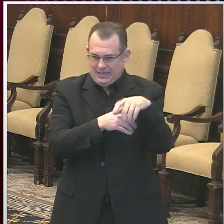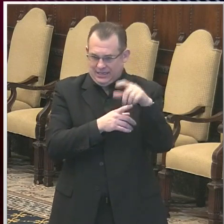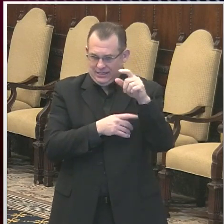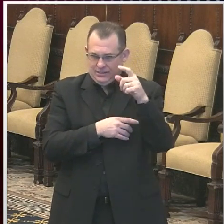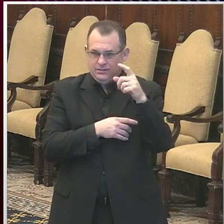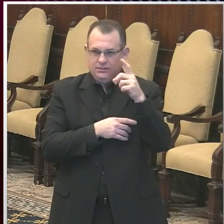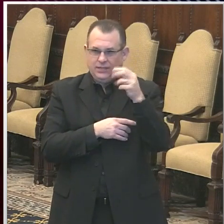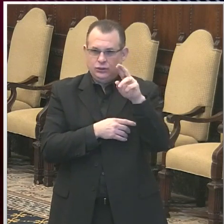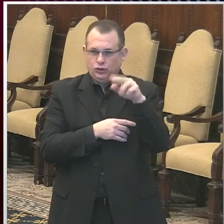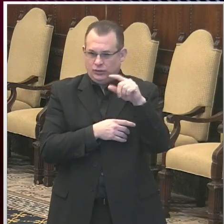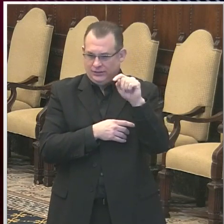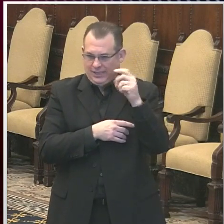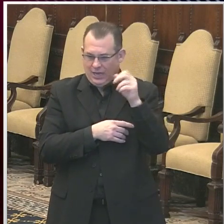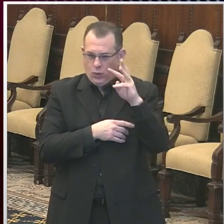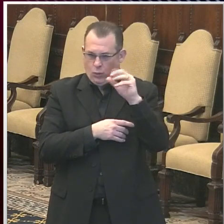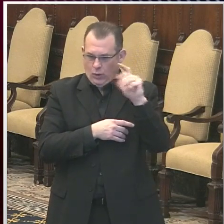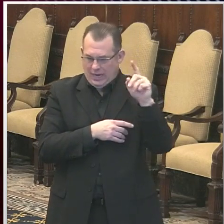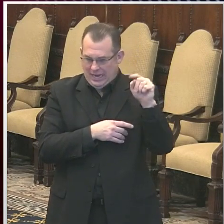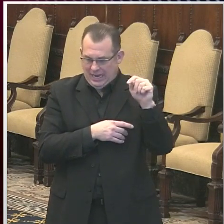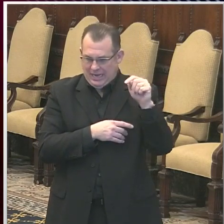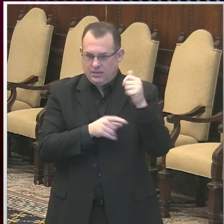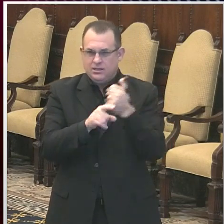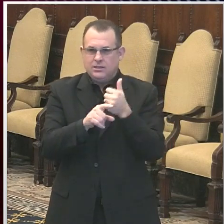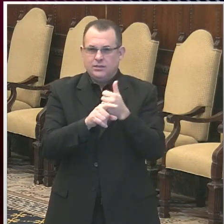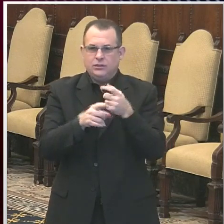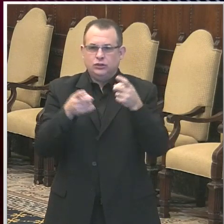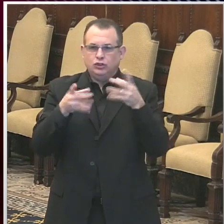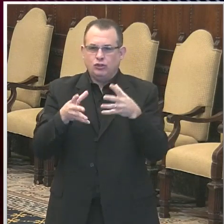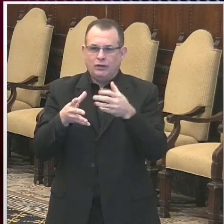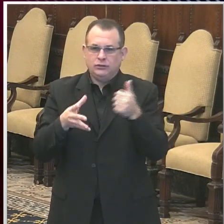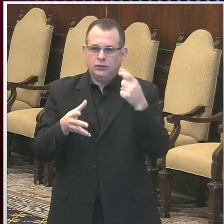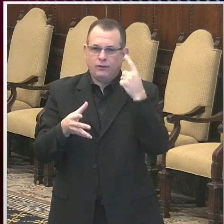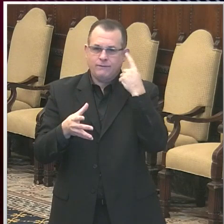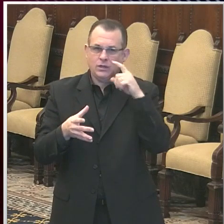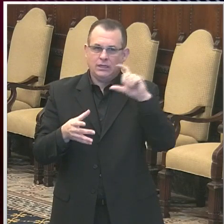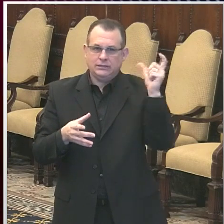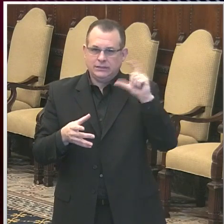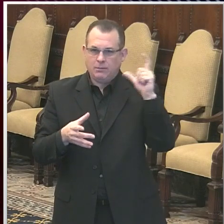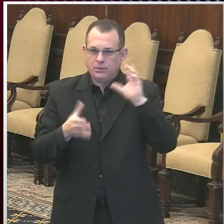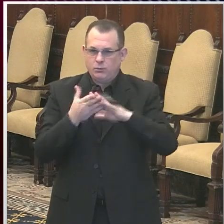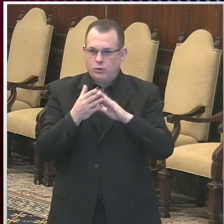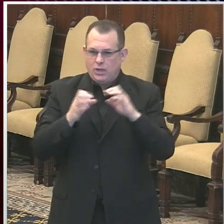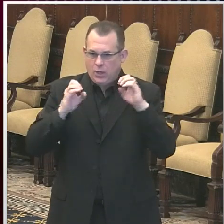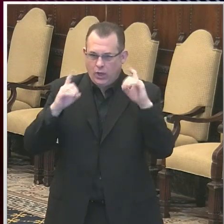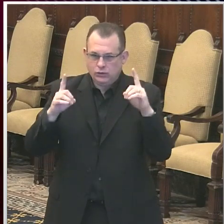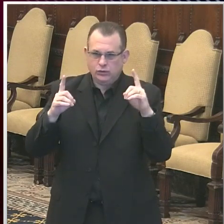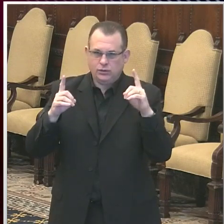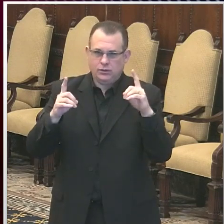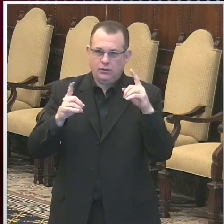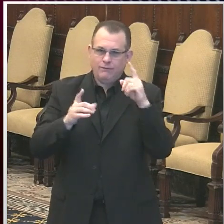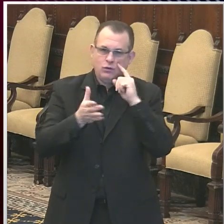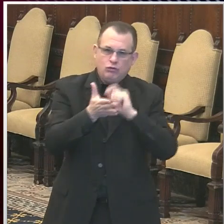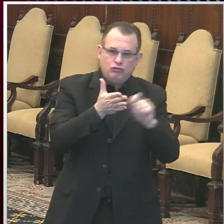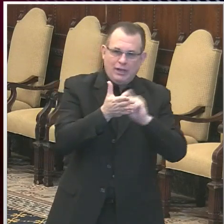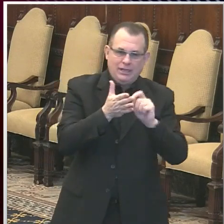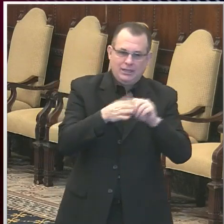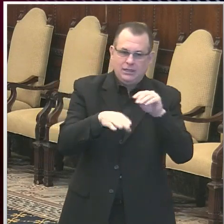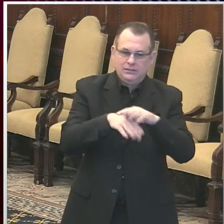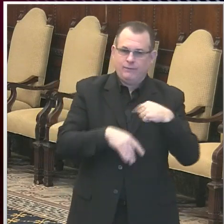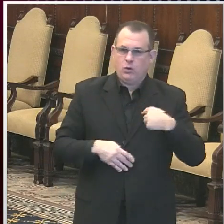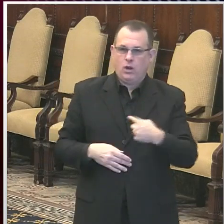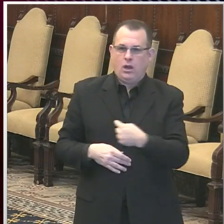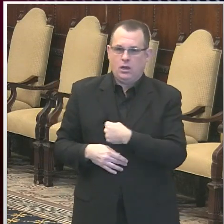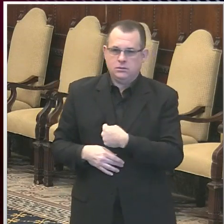at United Muslim Masjid, for writing this guidance for us. The need to maintain social distance due